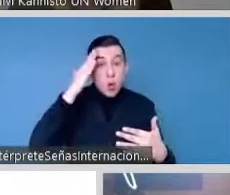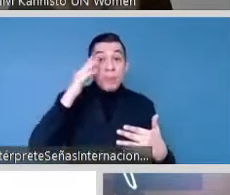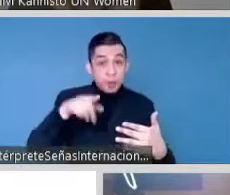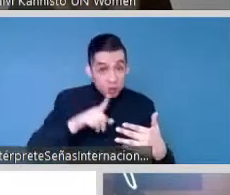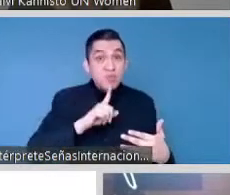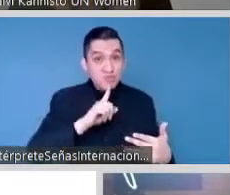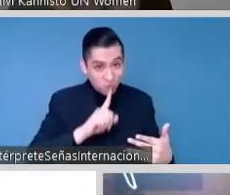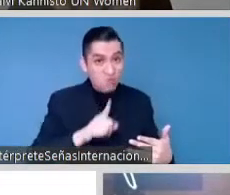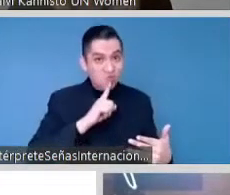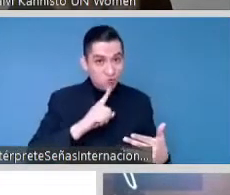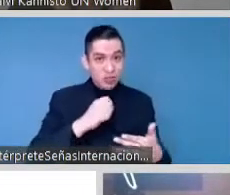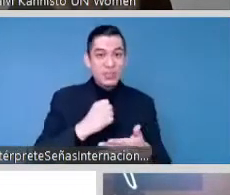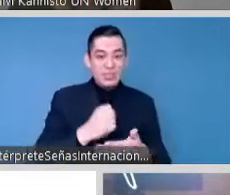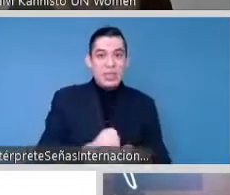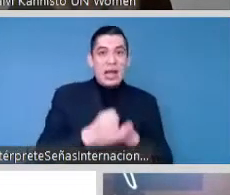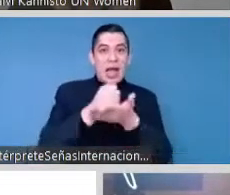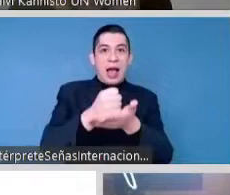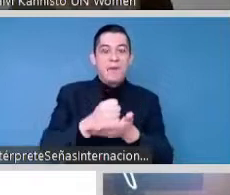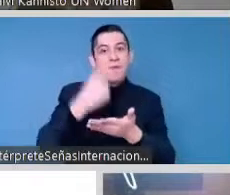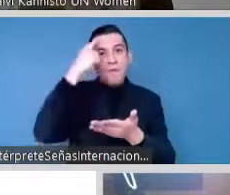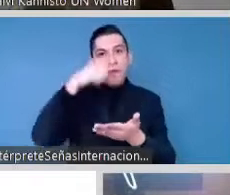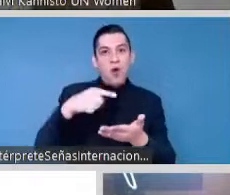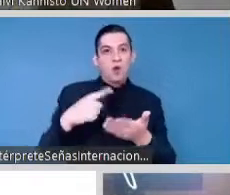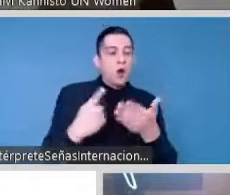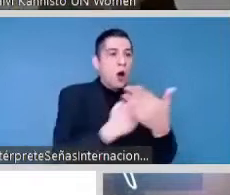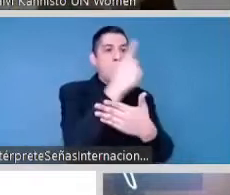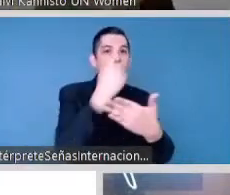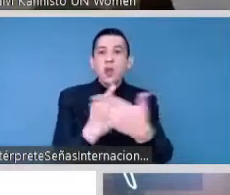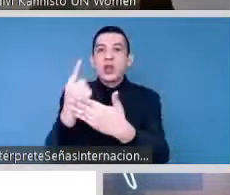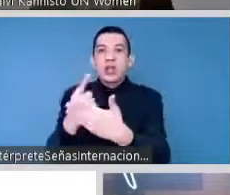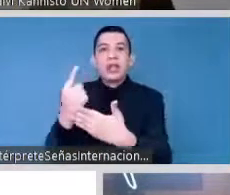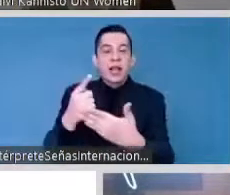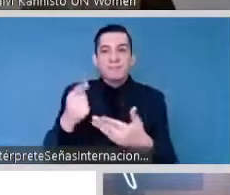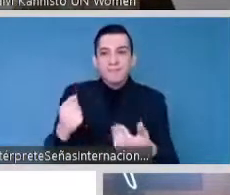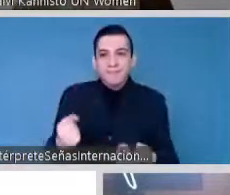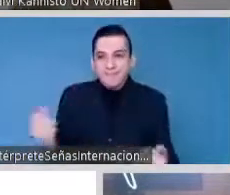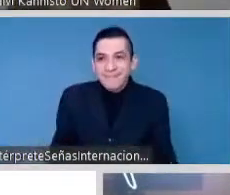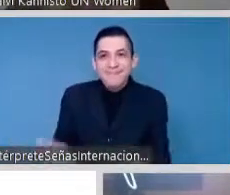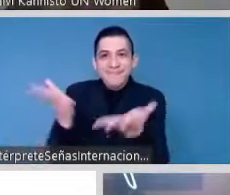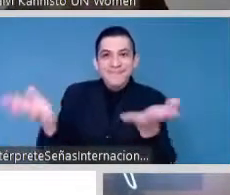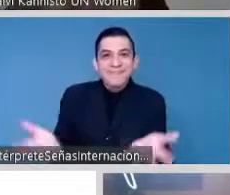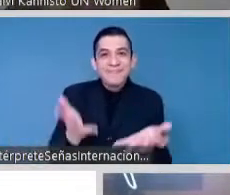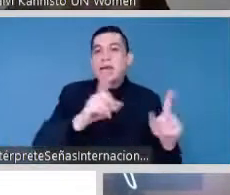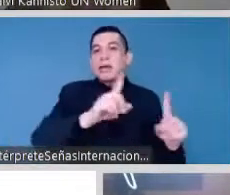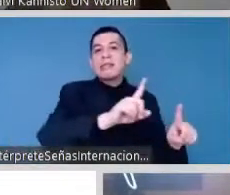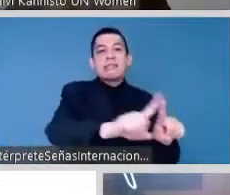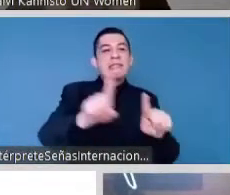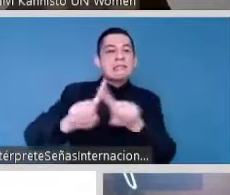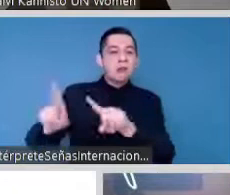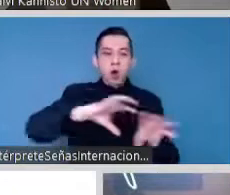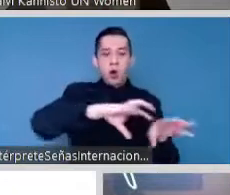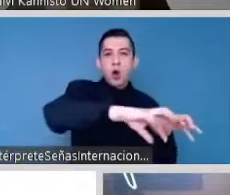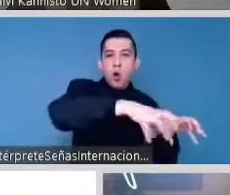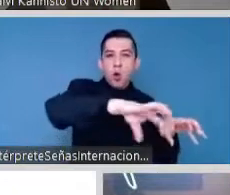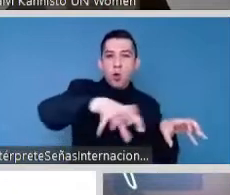heal together, what stops it from going. But also women's presence is very important, as you know, the